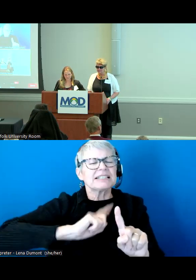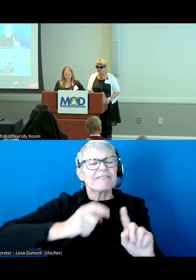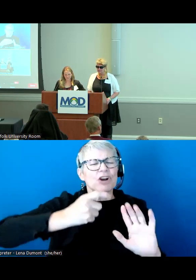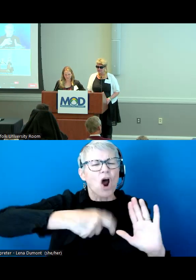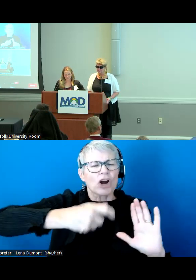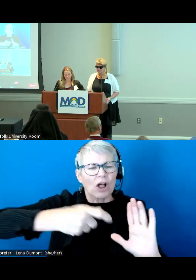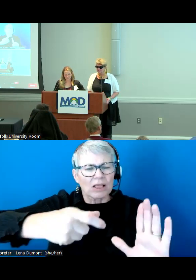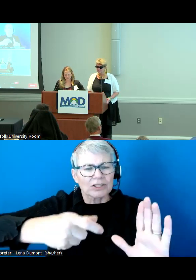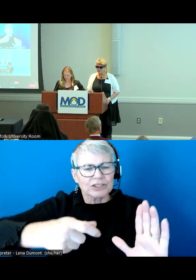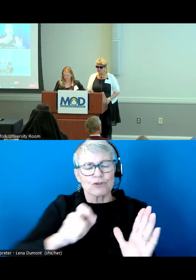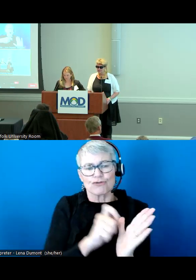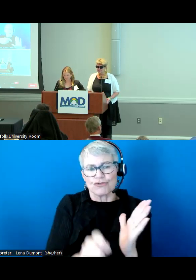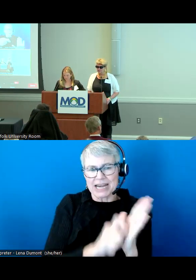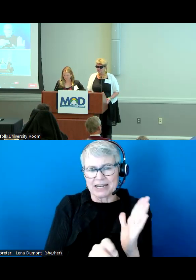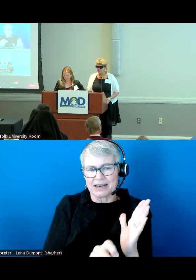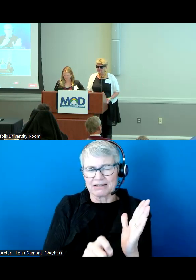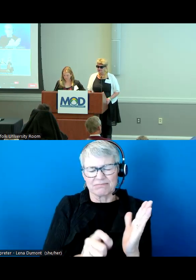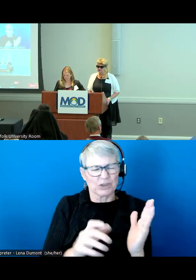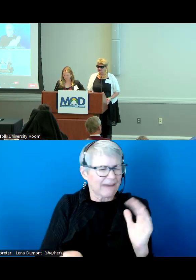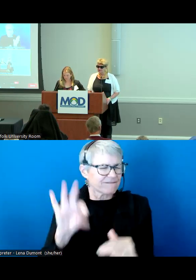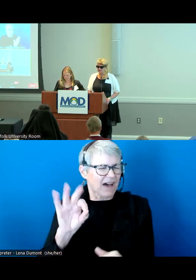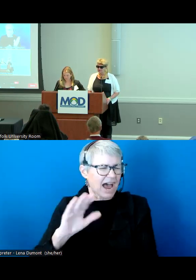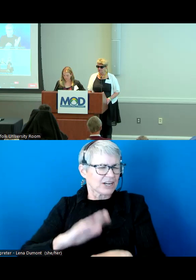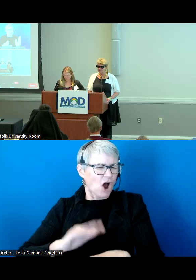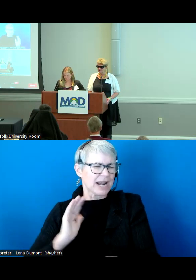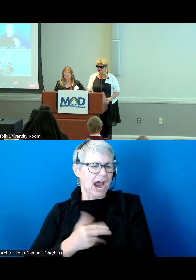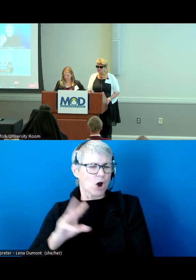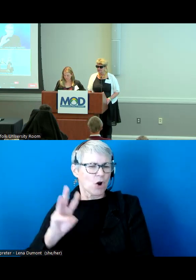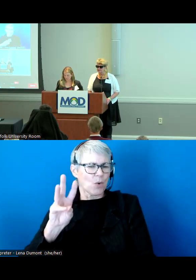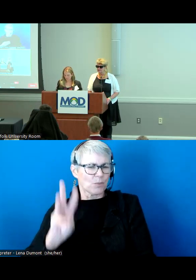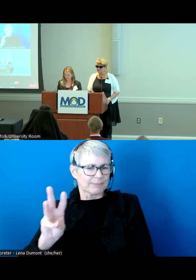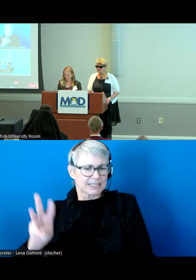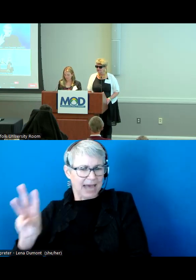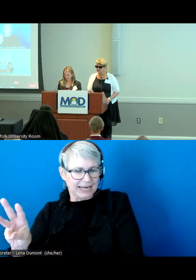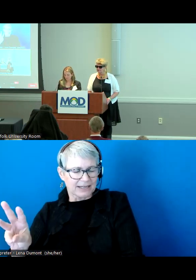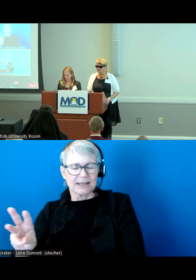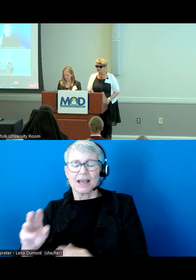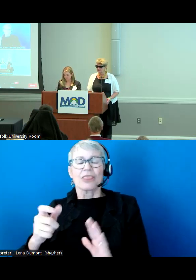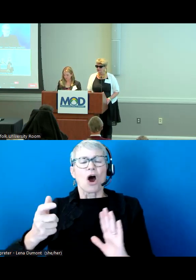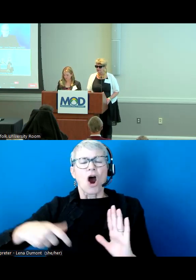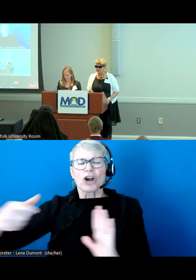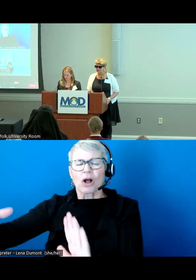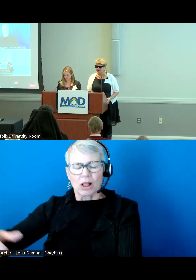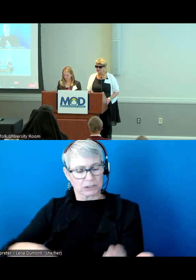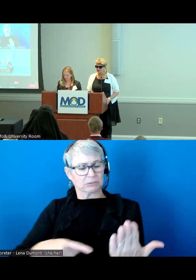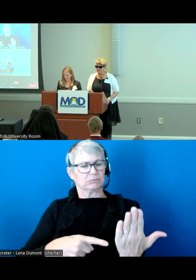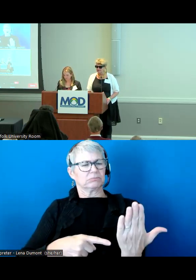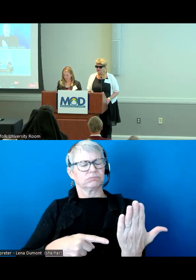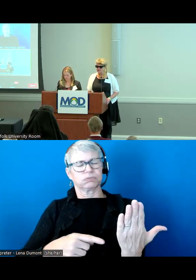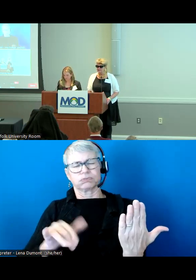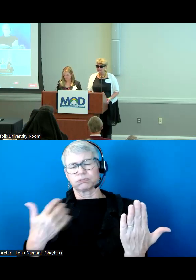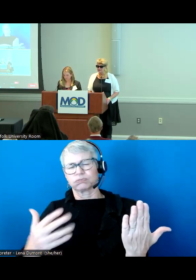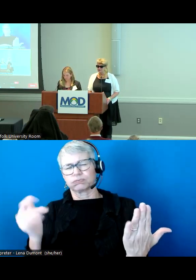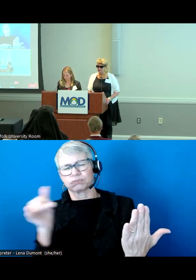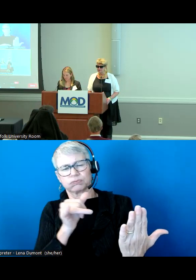website. And, with clarity, with a lot of specificity and really good information that takes